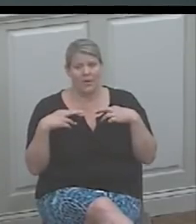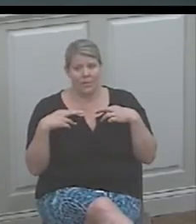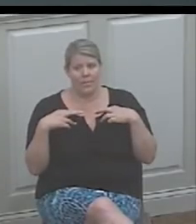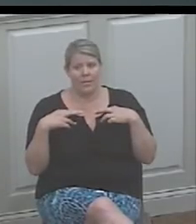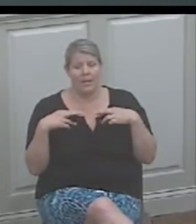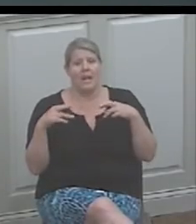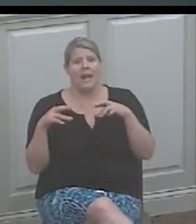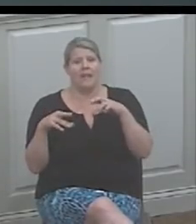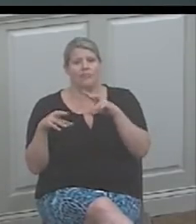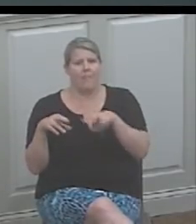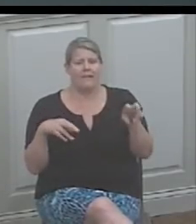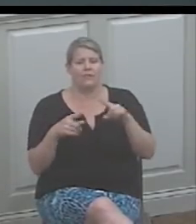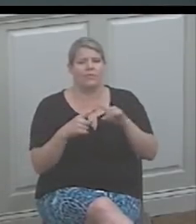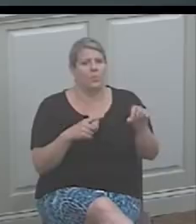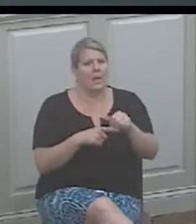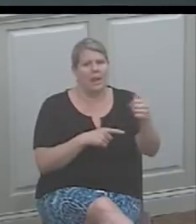to a different career.